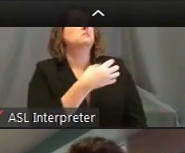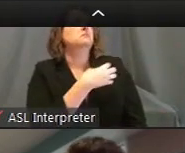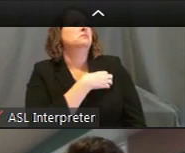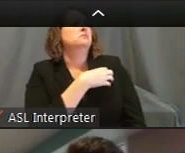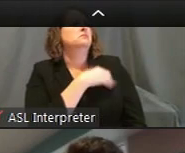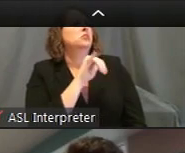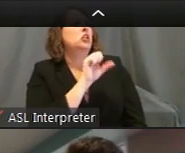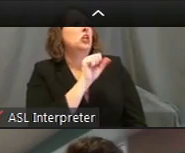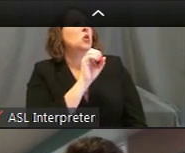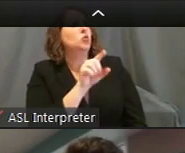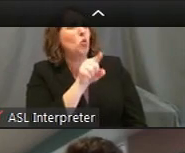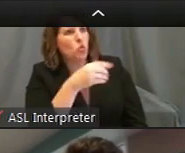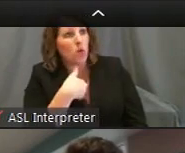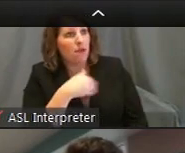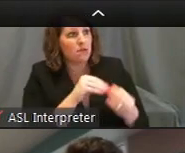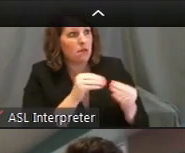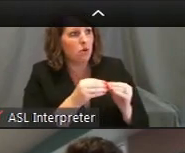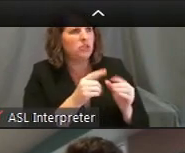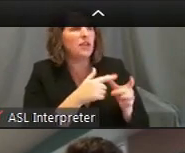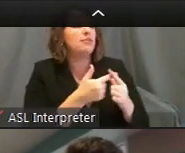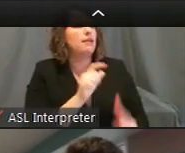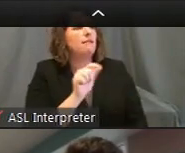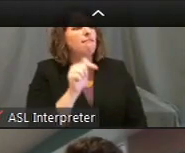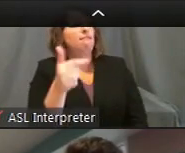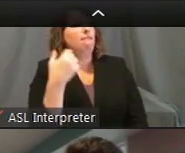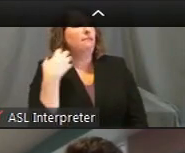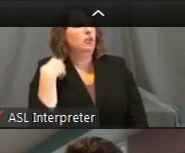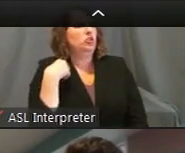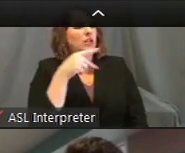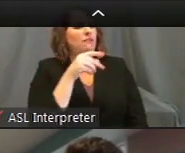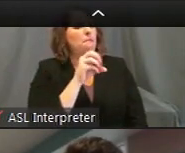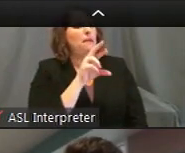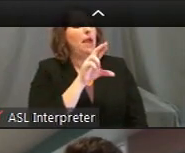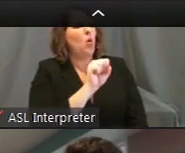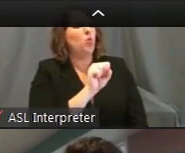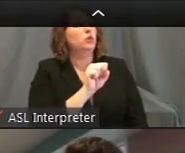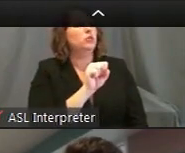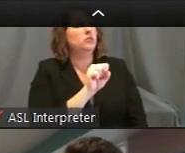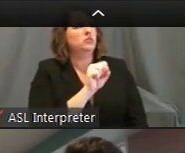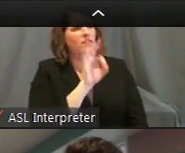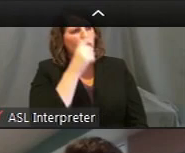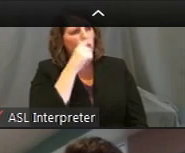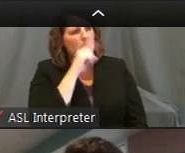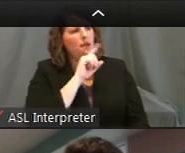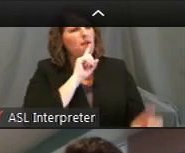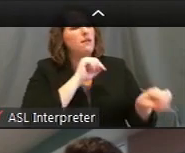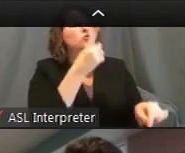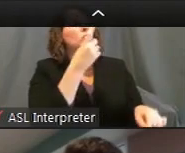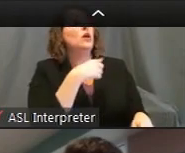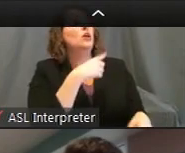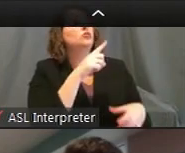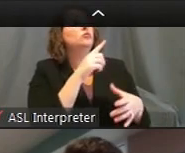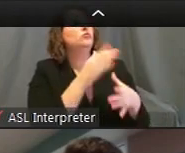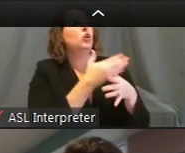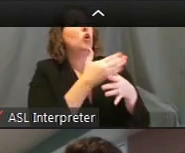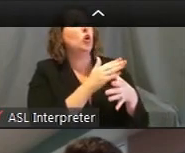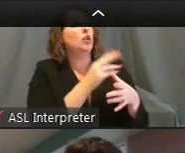address, if you guys have those numbers yet, and then Chief Powers, if you could address the last question on hospital sharing information with the Department of